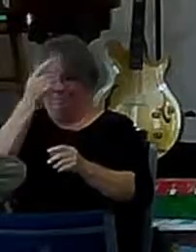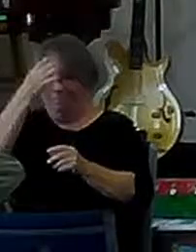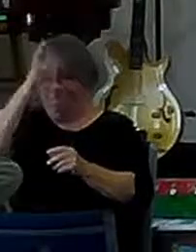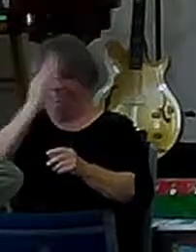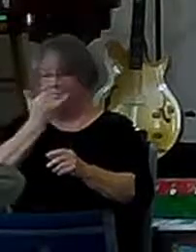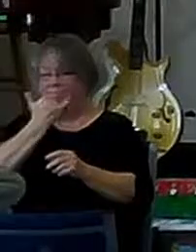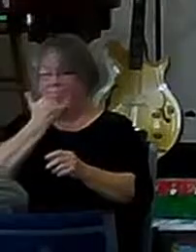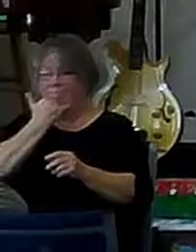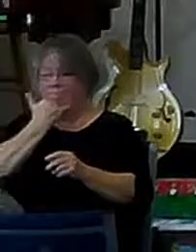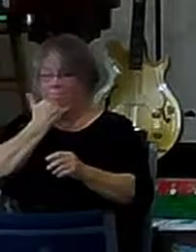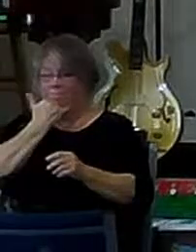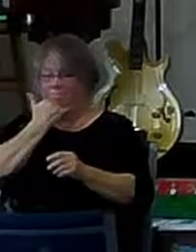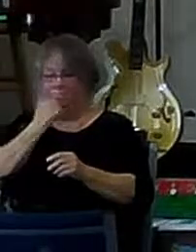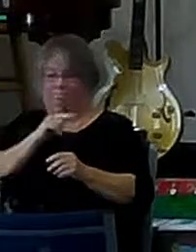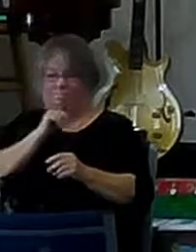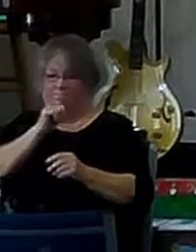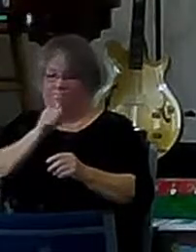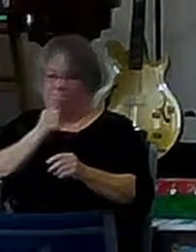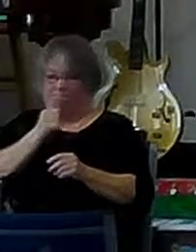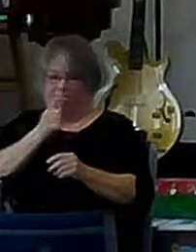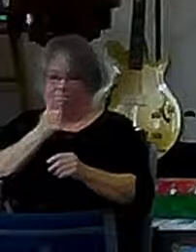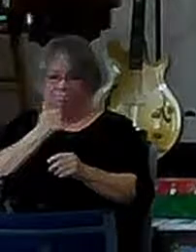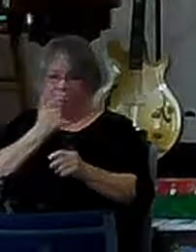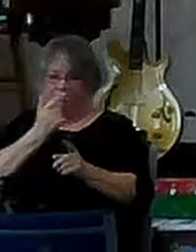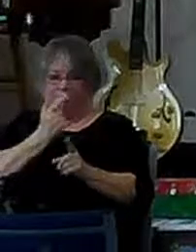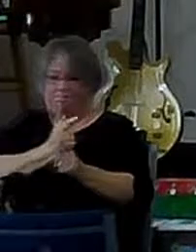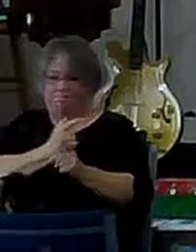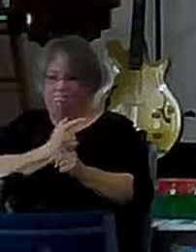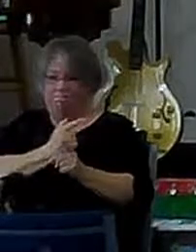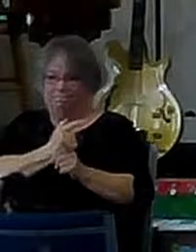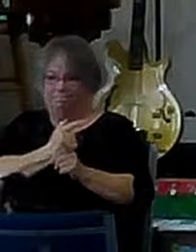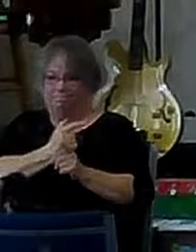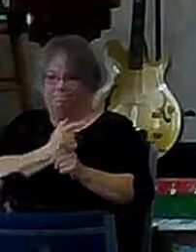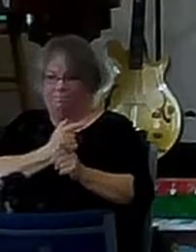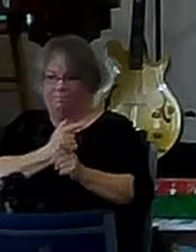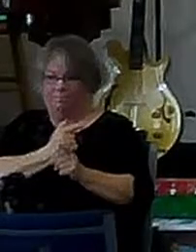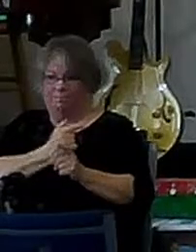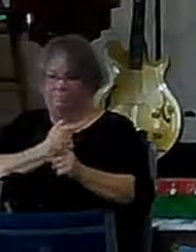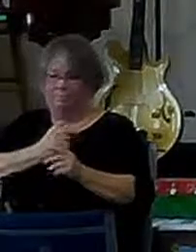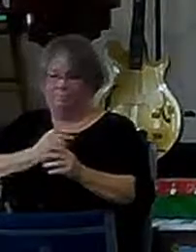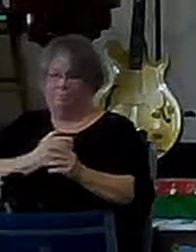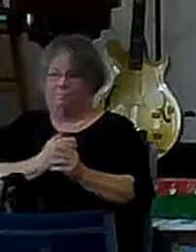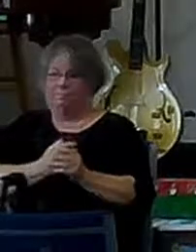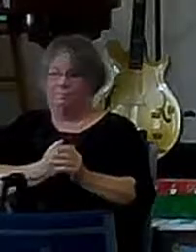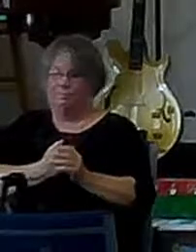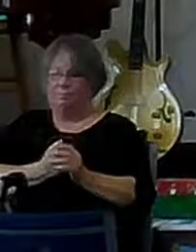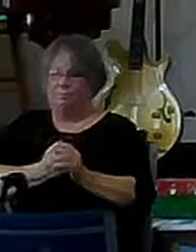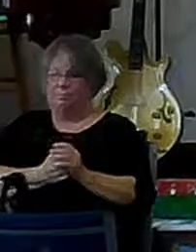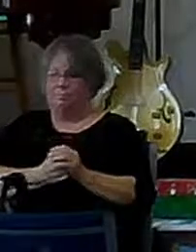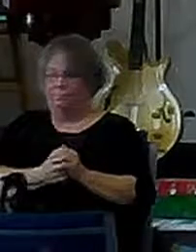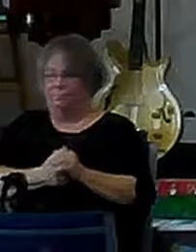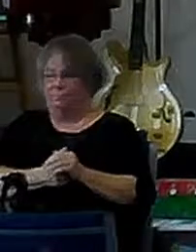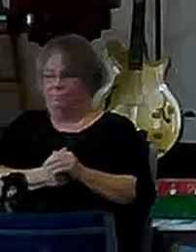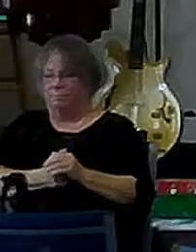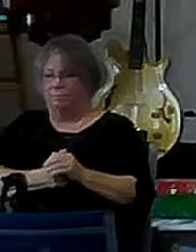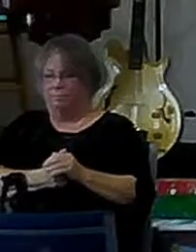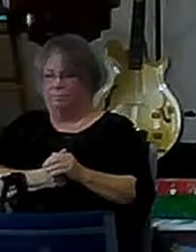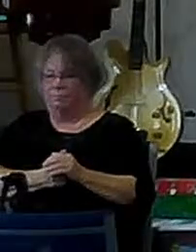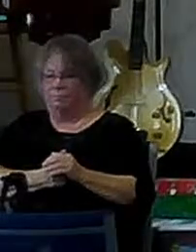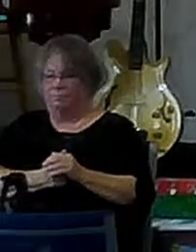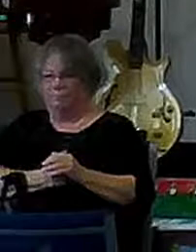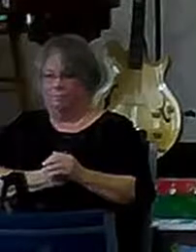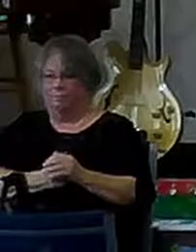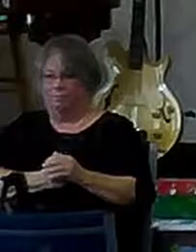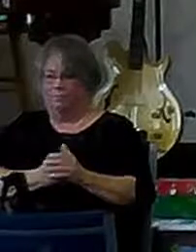As we are, God once was. What does that mean? It means that God